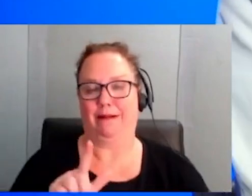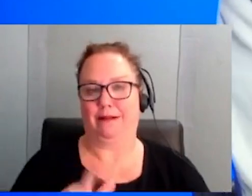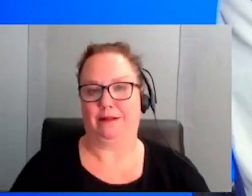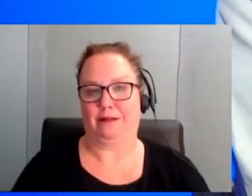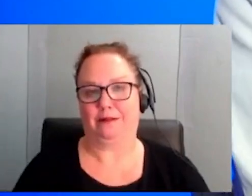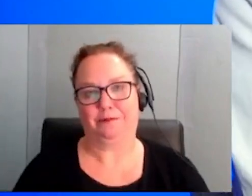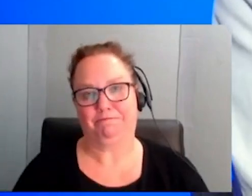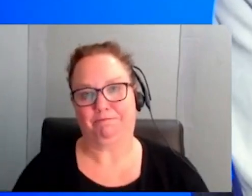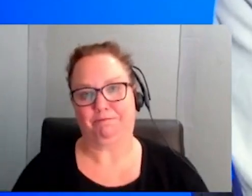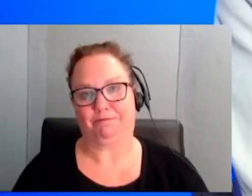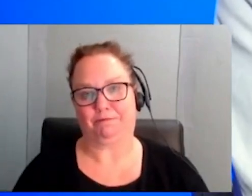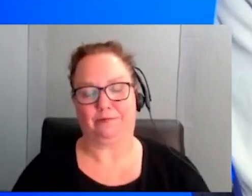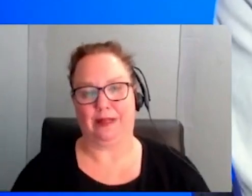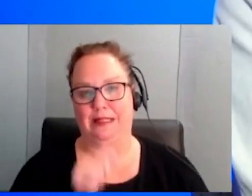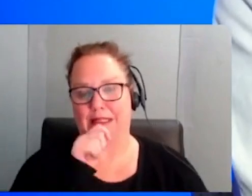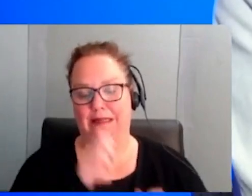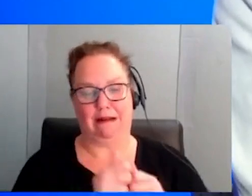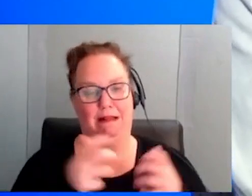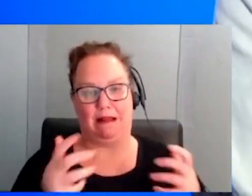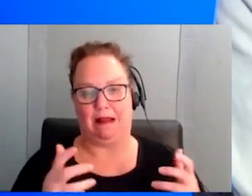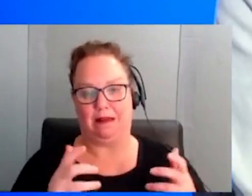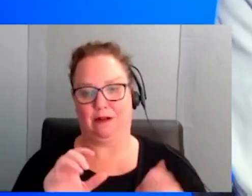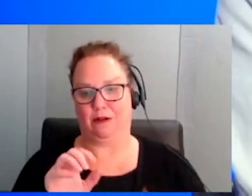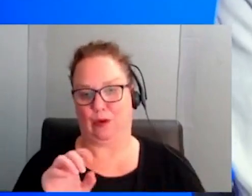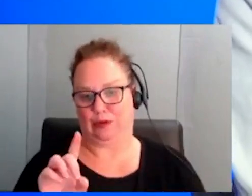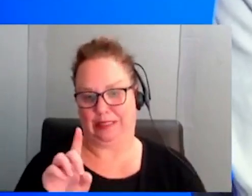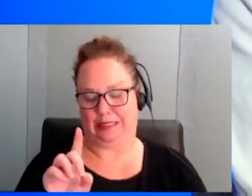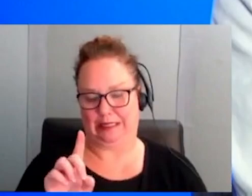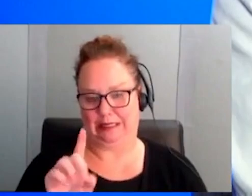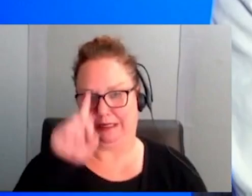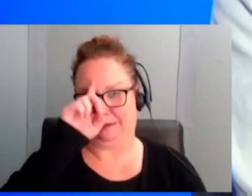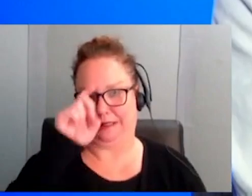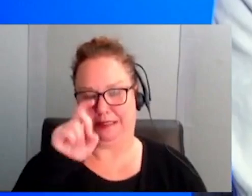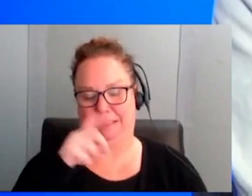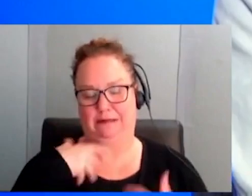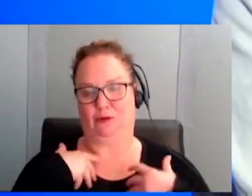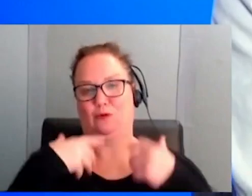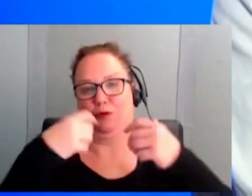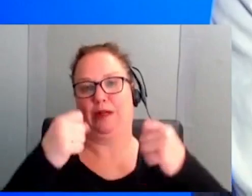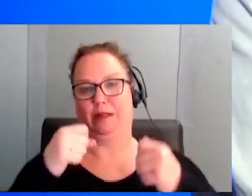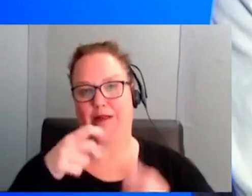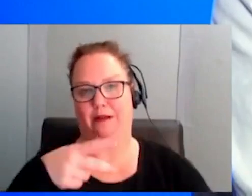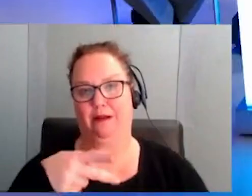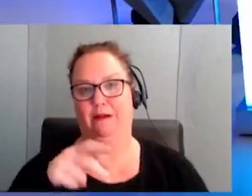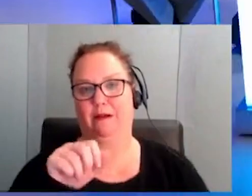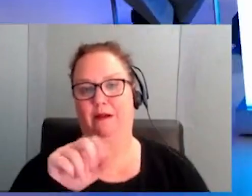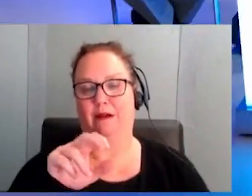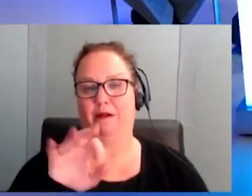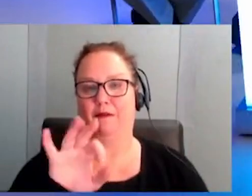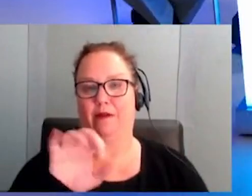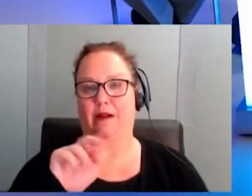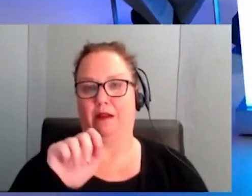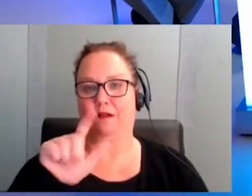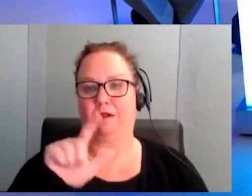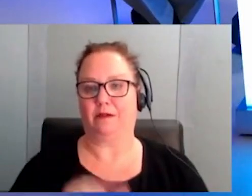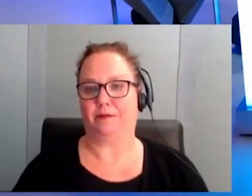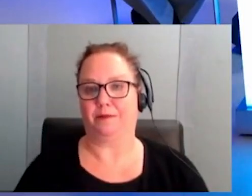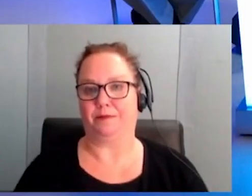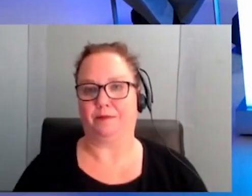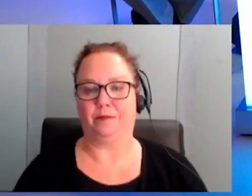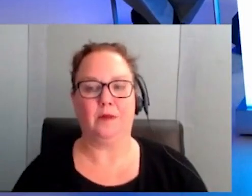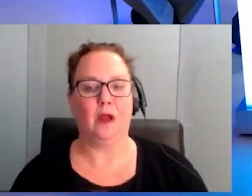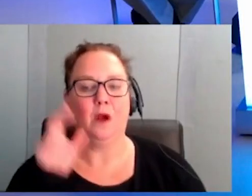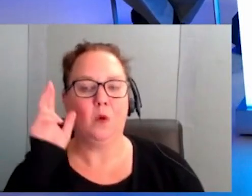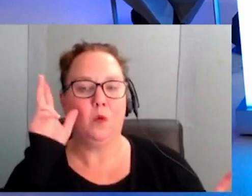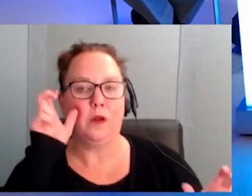I said, it does not take very much, unfortunately, to overdose due to the potency of fentanyl. Clint, what could you add to this? What were you hearing when you were,